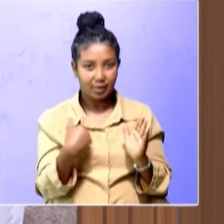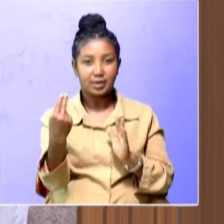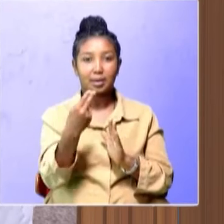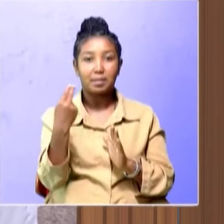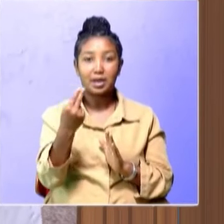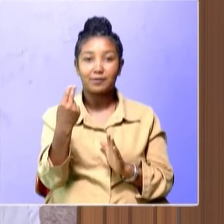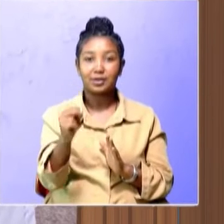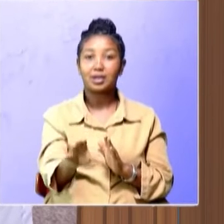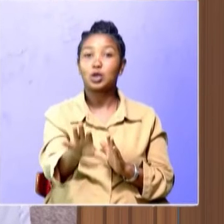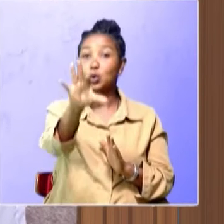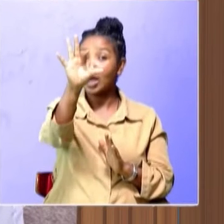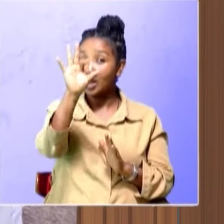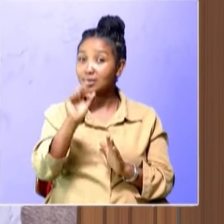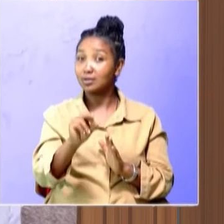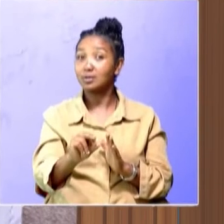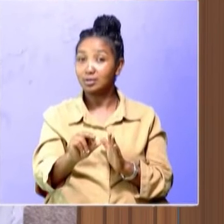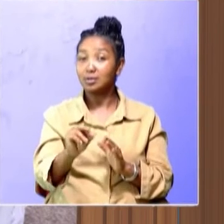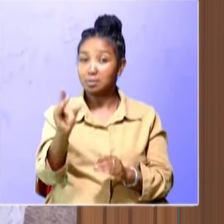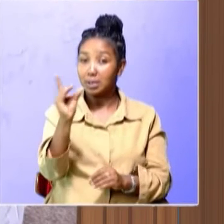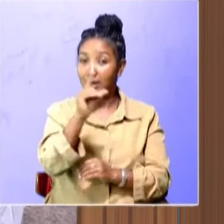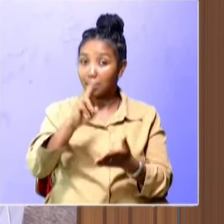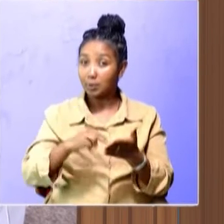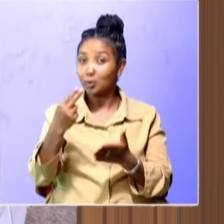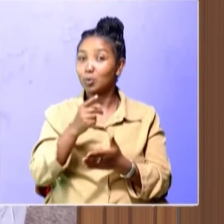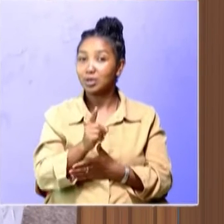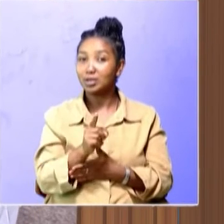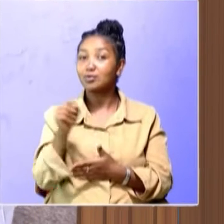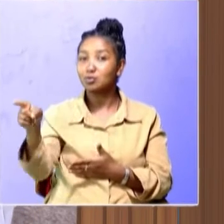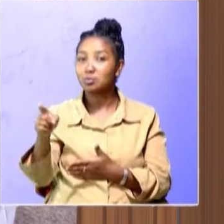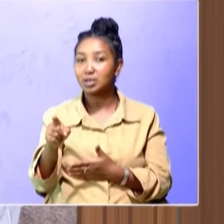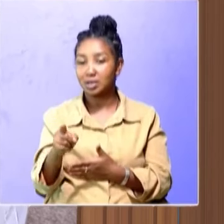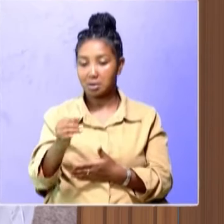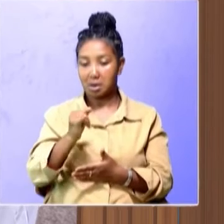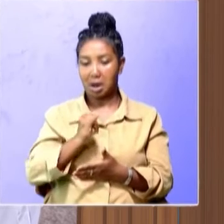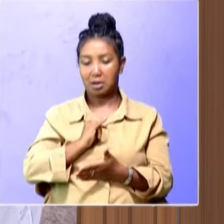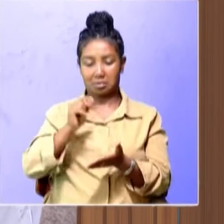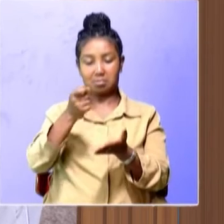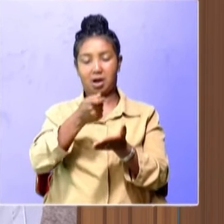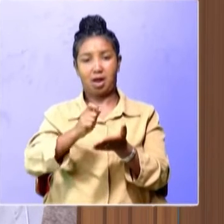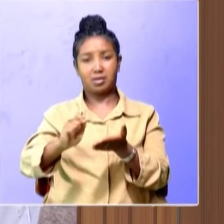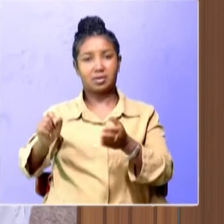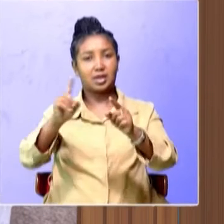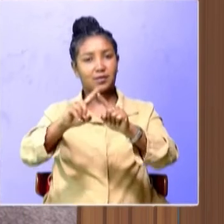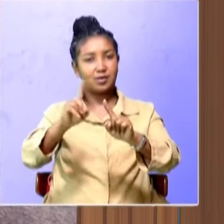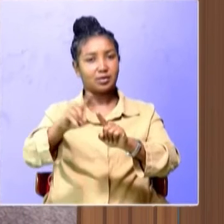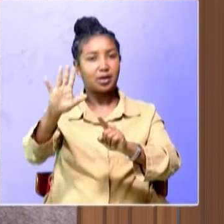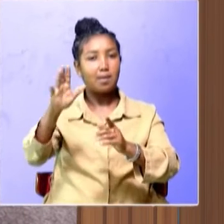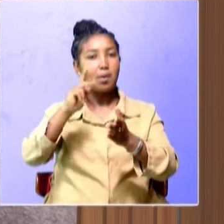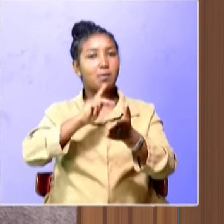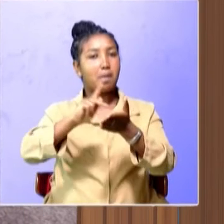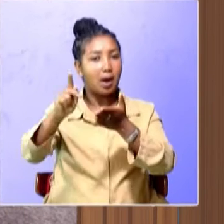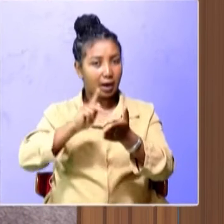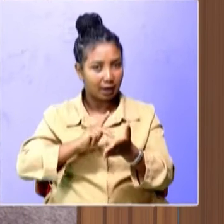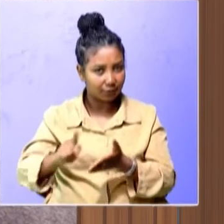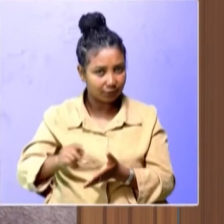benefits that you get by reading 20 minutes a day. What are they? Look, I can write different types of